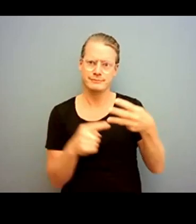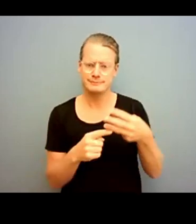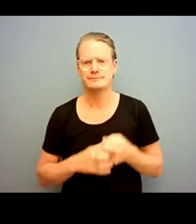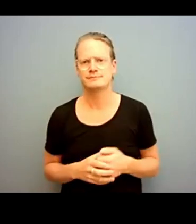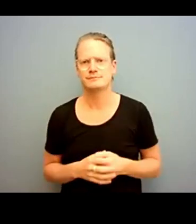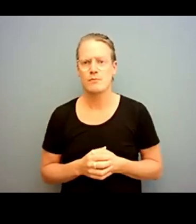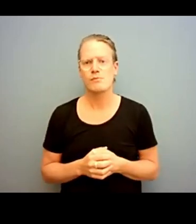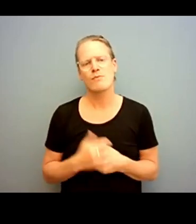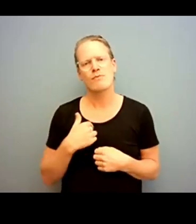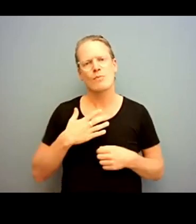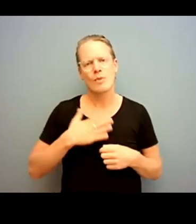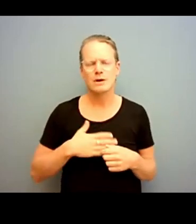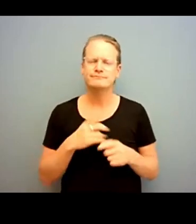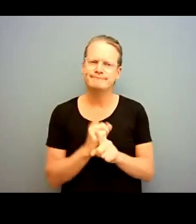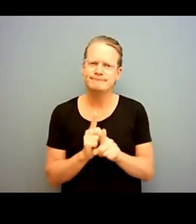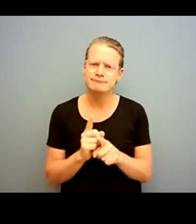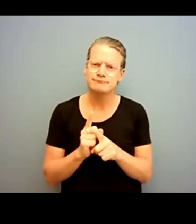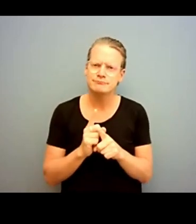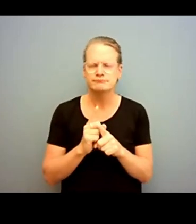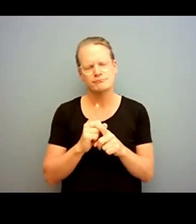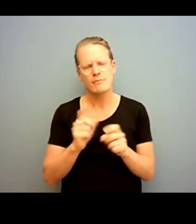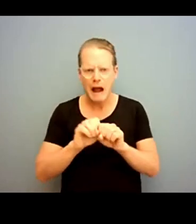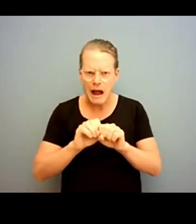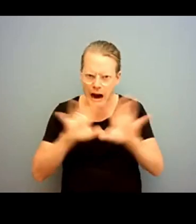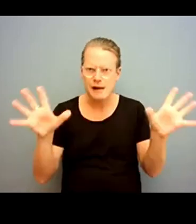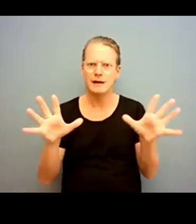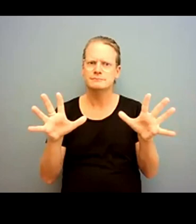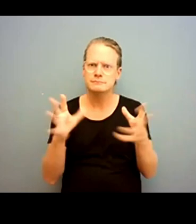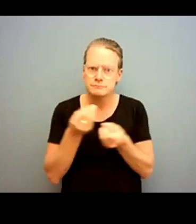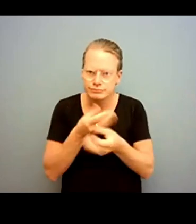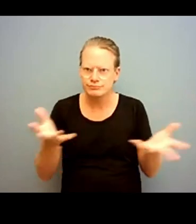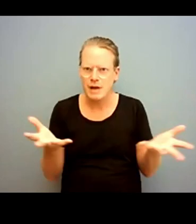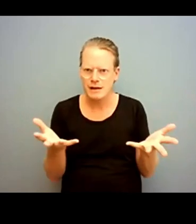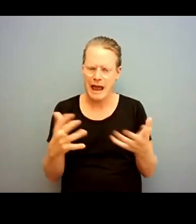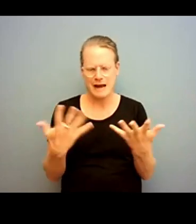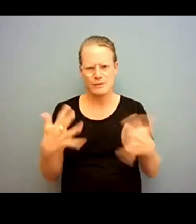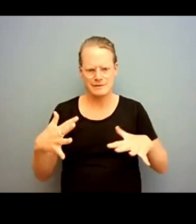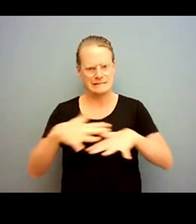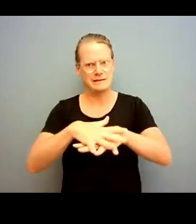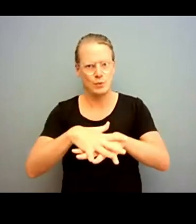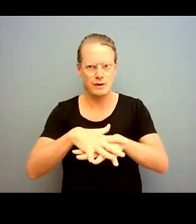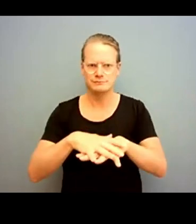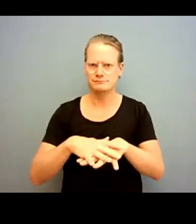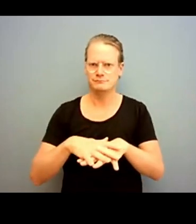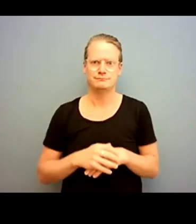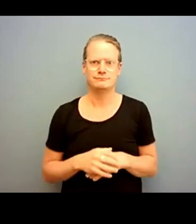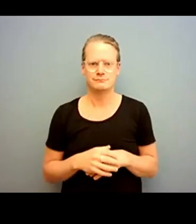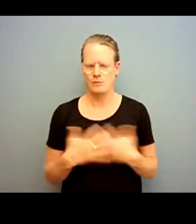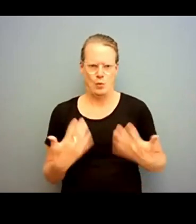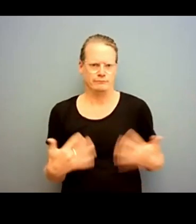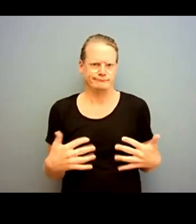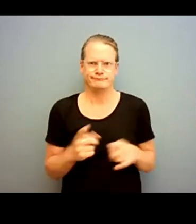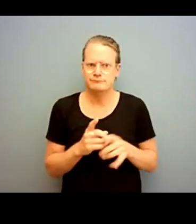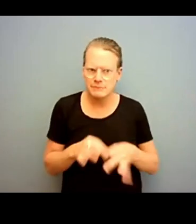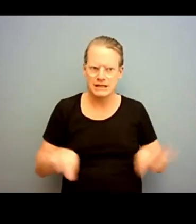as I can be, about intersectionality, what it means and what it doesn't mean. Secondly, I want